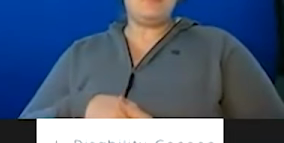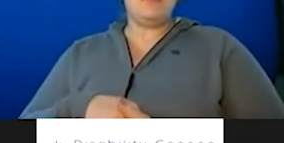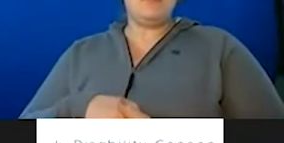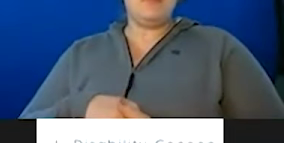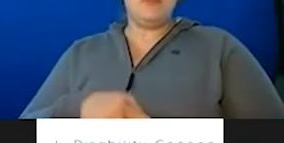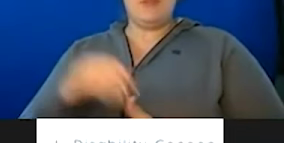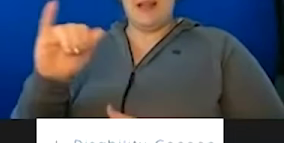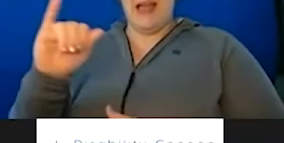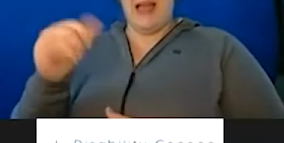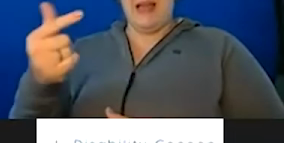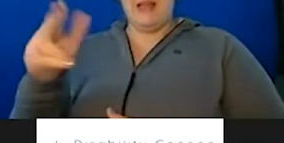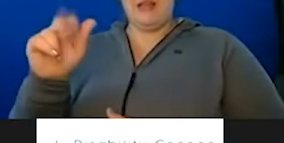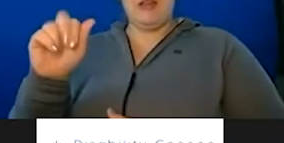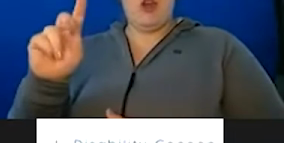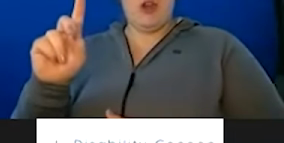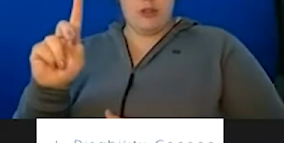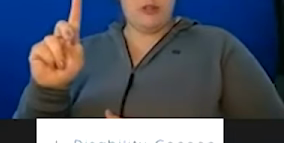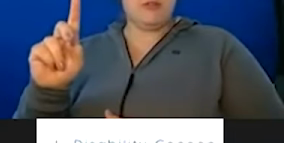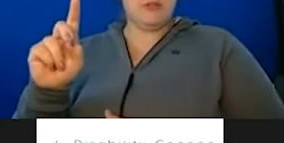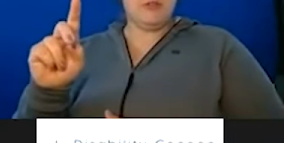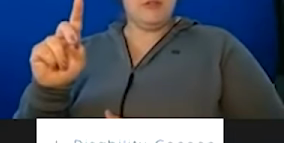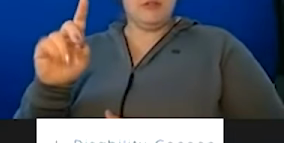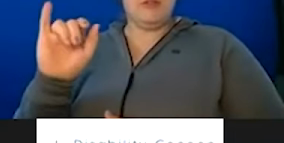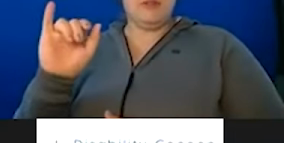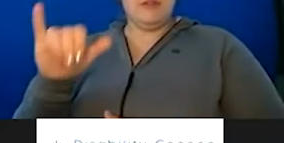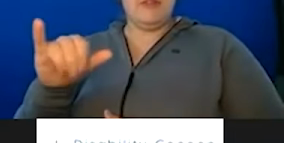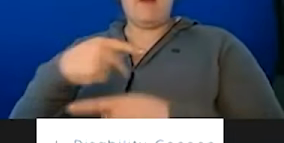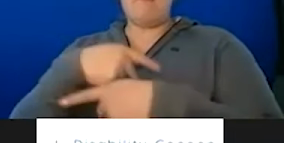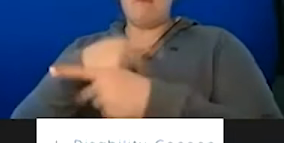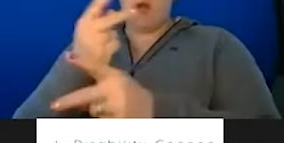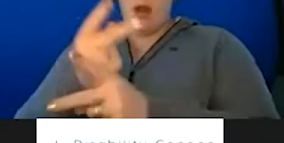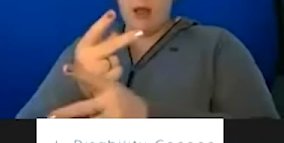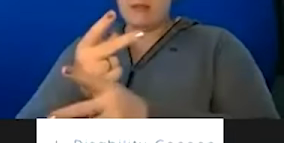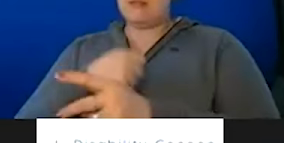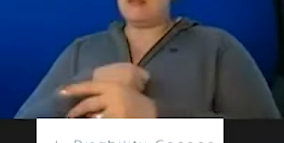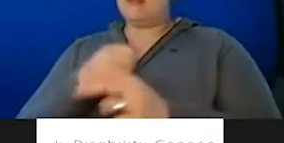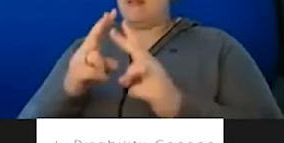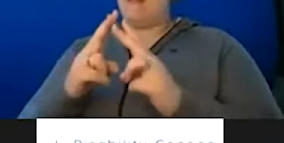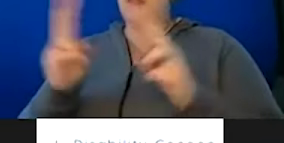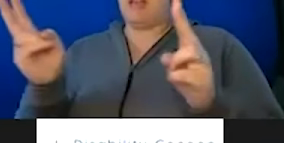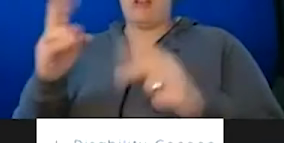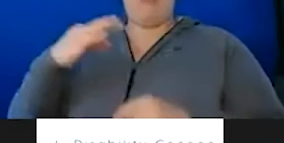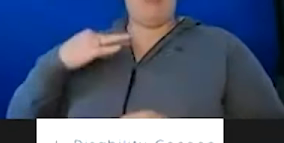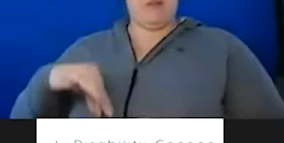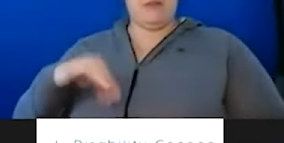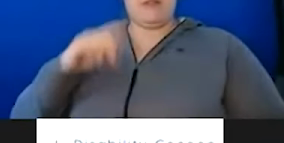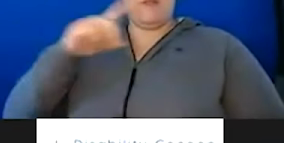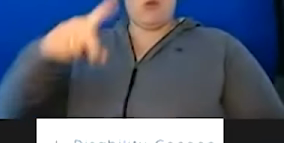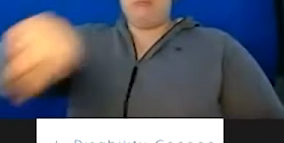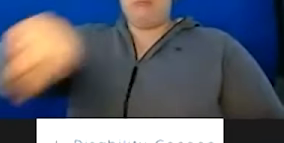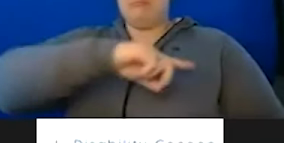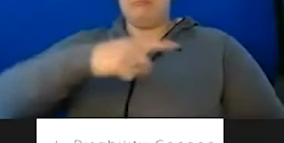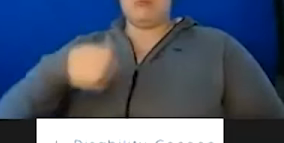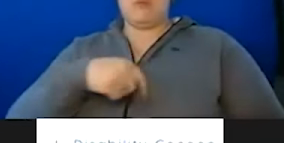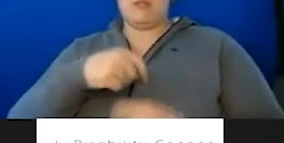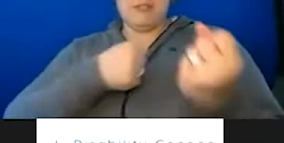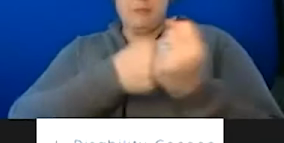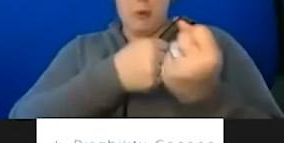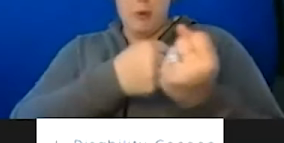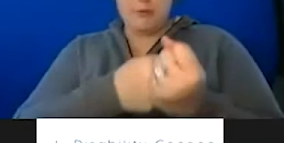this product we found particularly beneficial for so many of the people that we support. We know